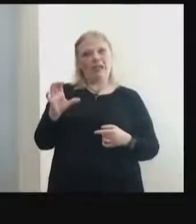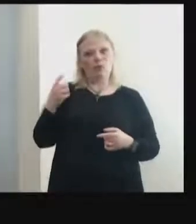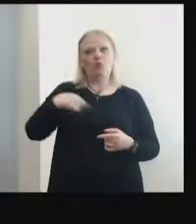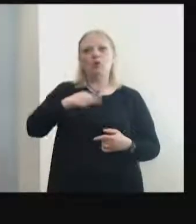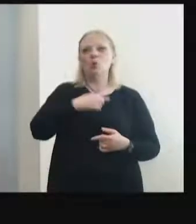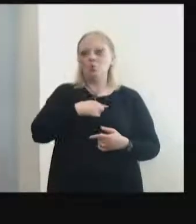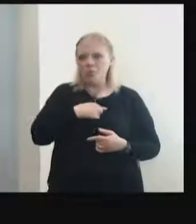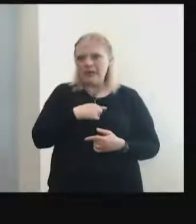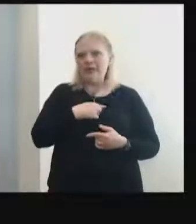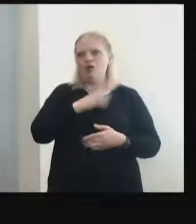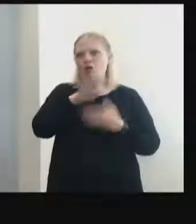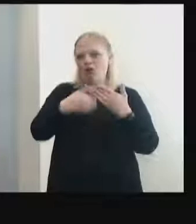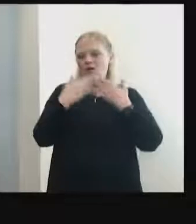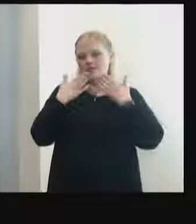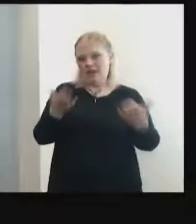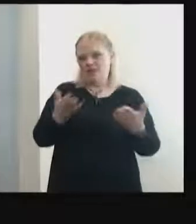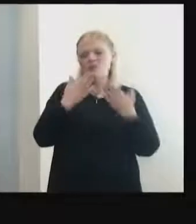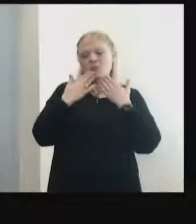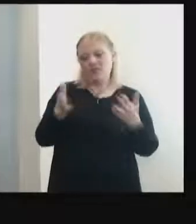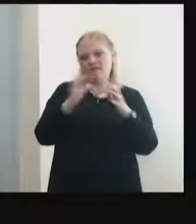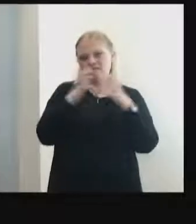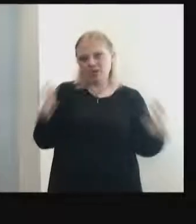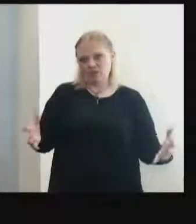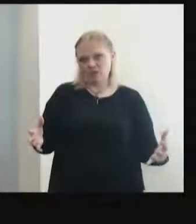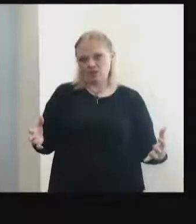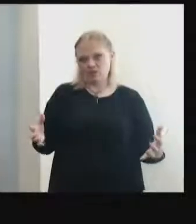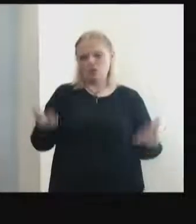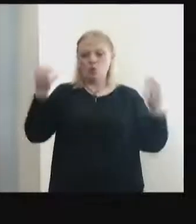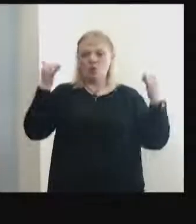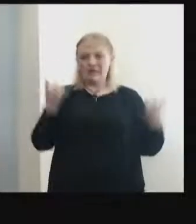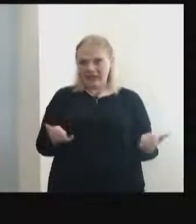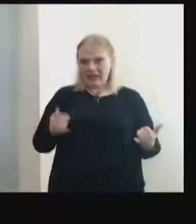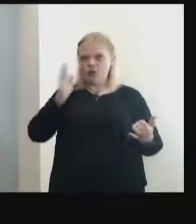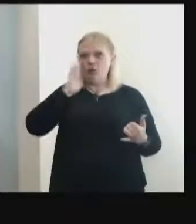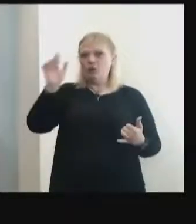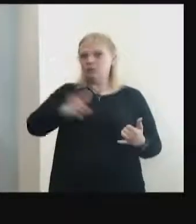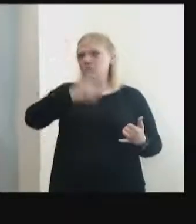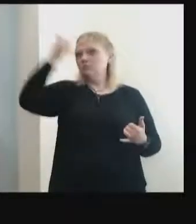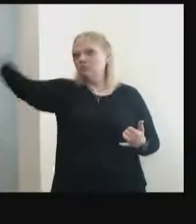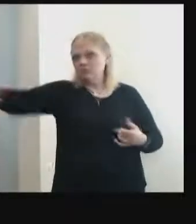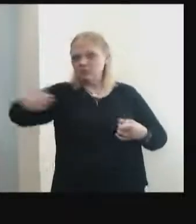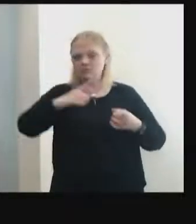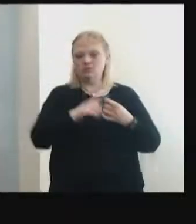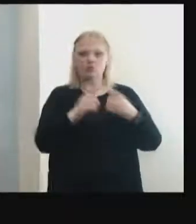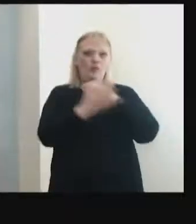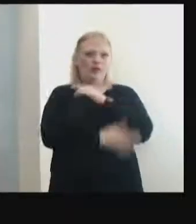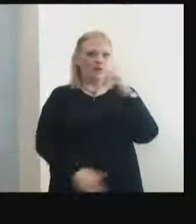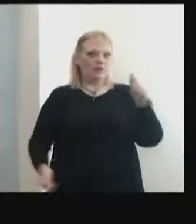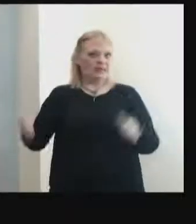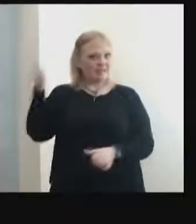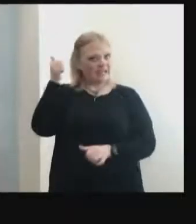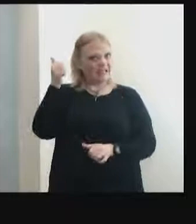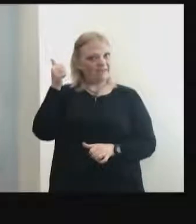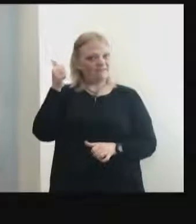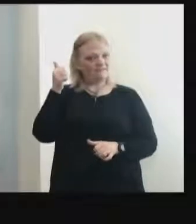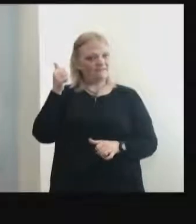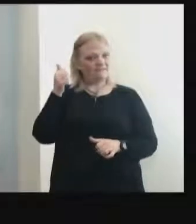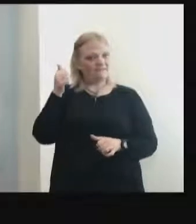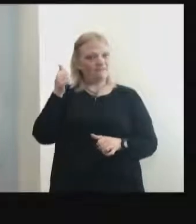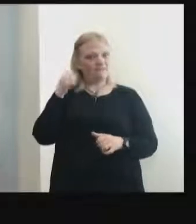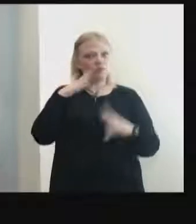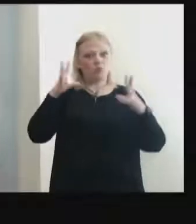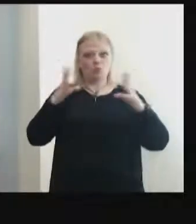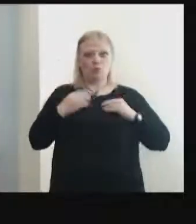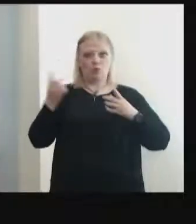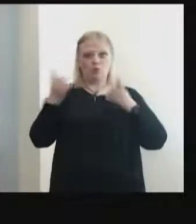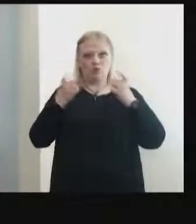we all thank you. So thank you very much. And with that, I am going to turn it over to our county executive to